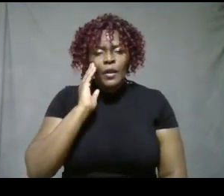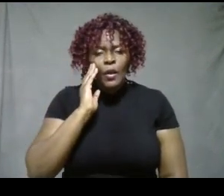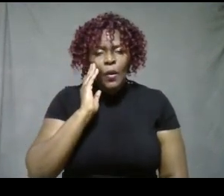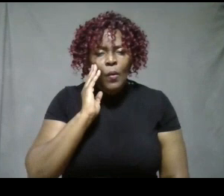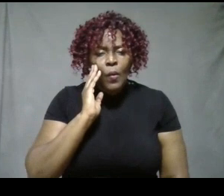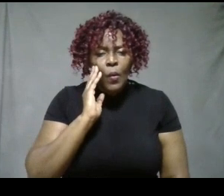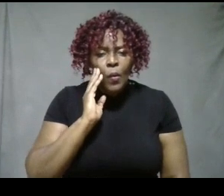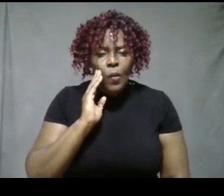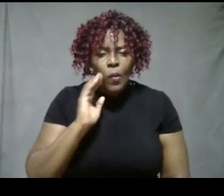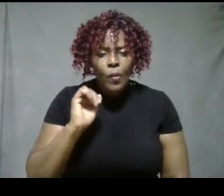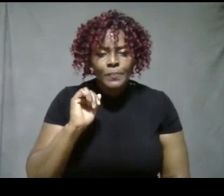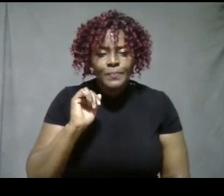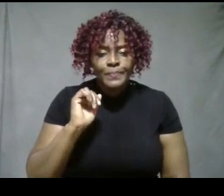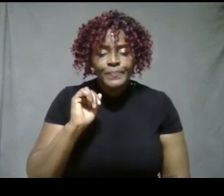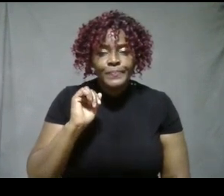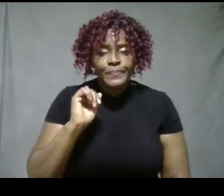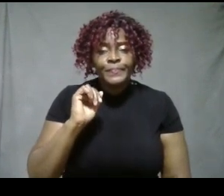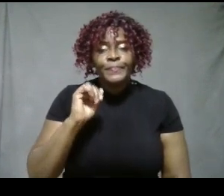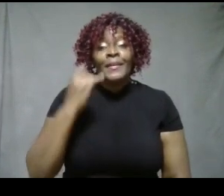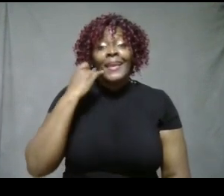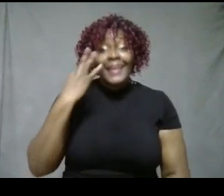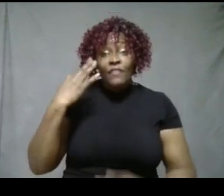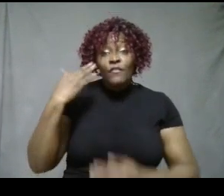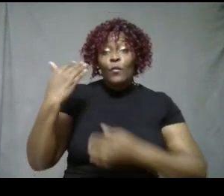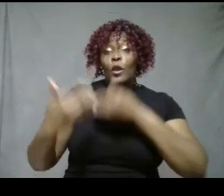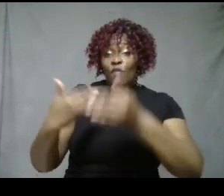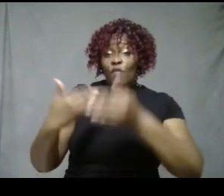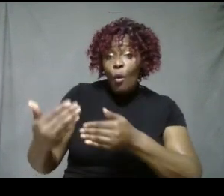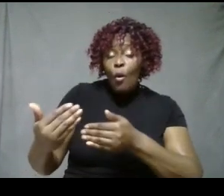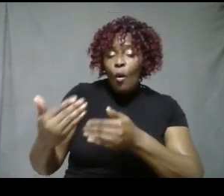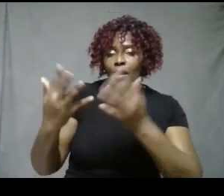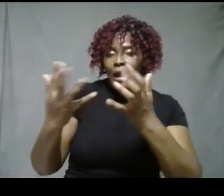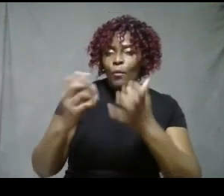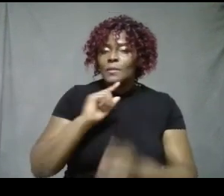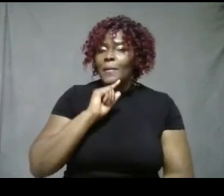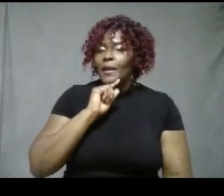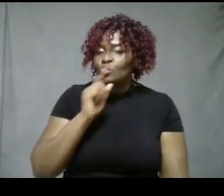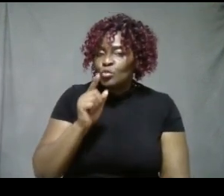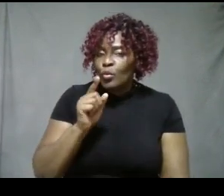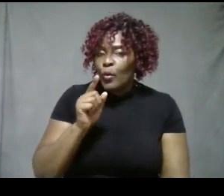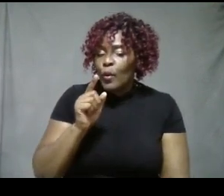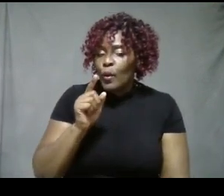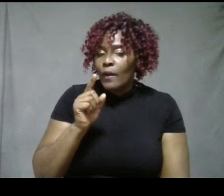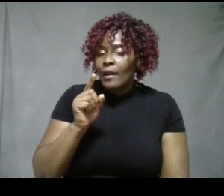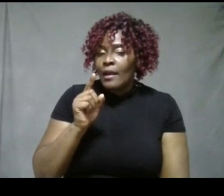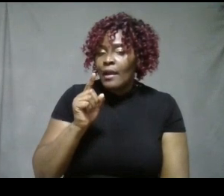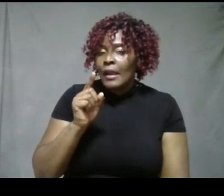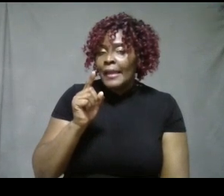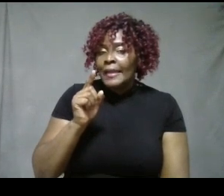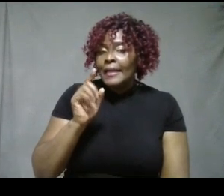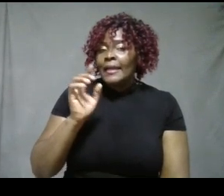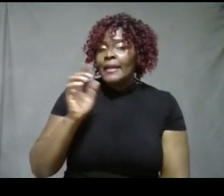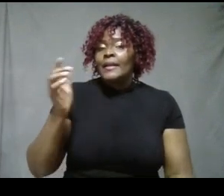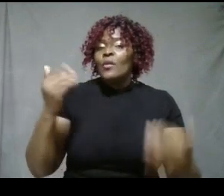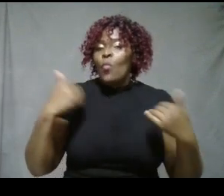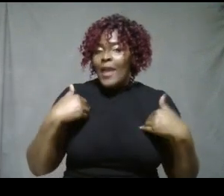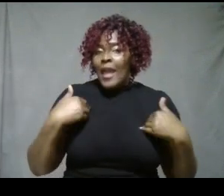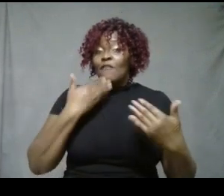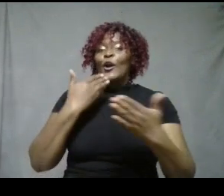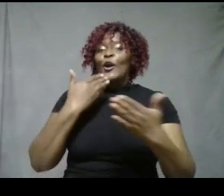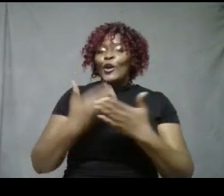say, you know, if this thing moves forward, you know, I want to make sure that, you know, we have a good